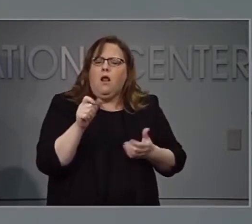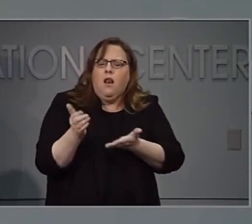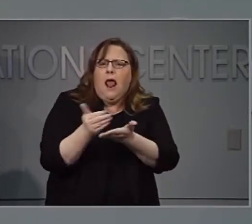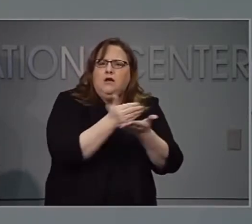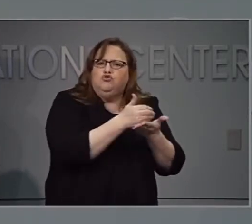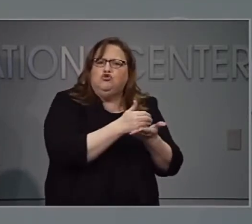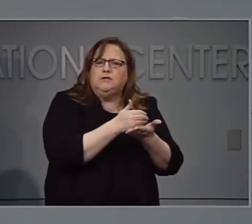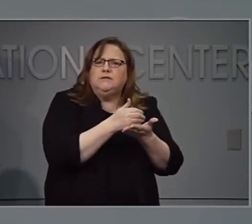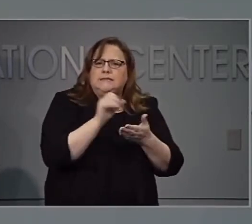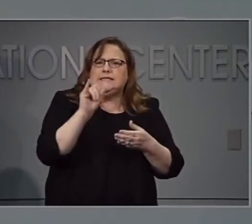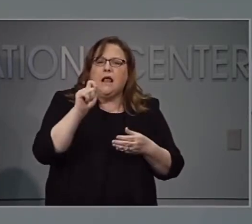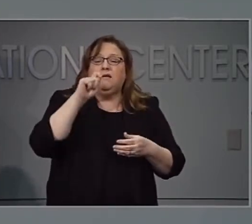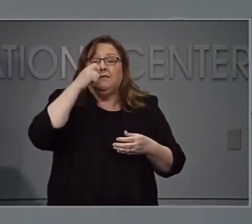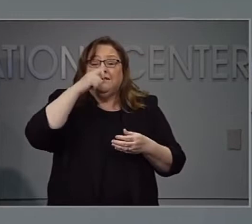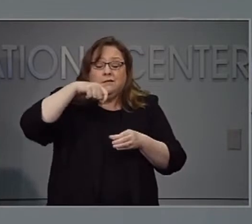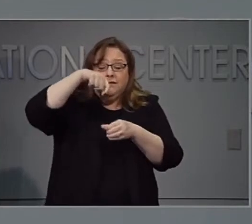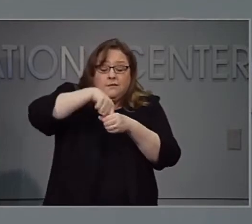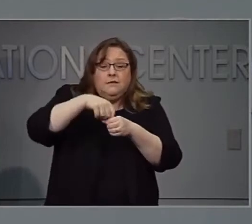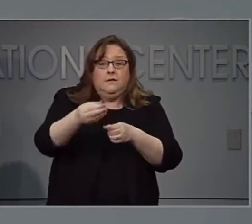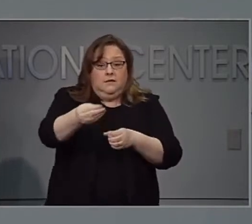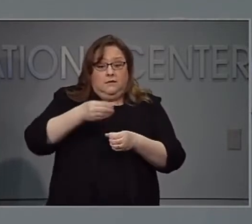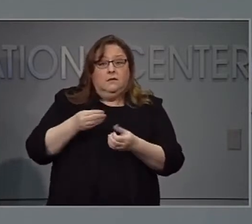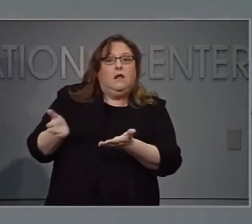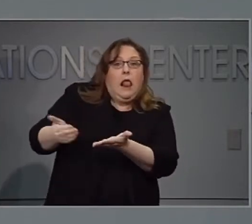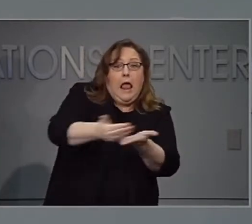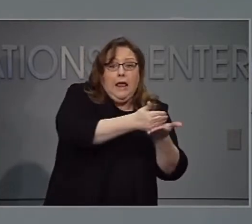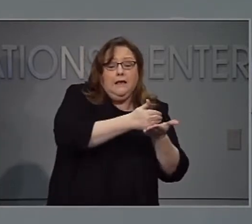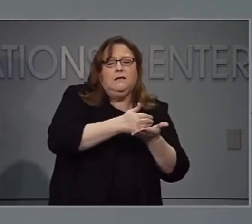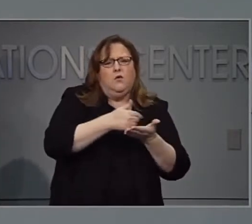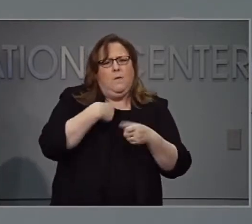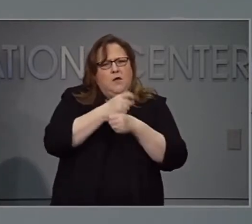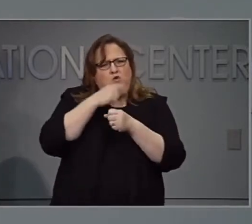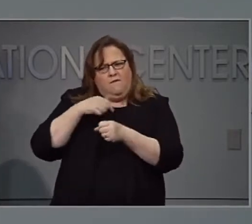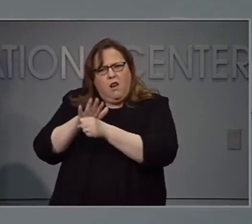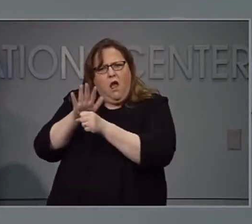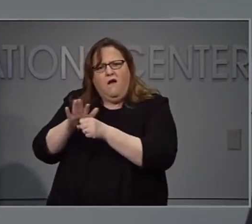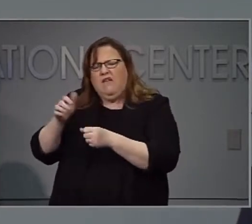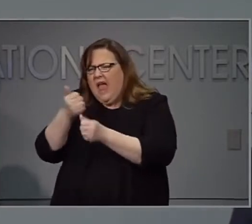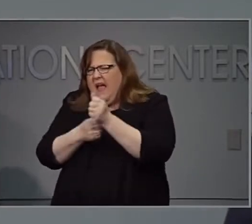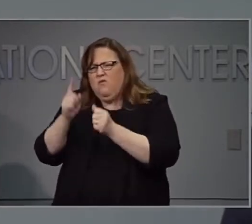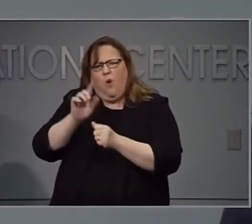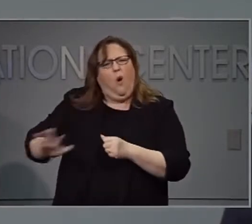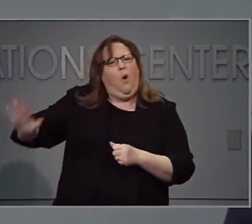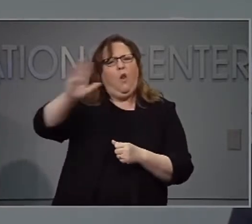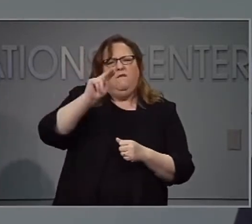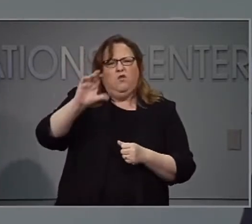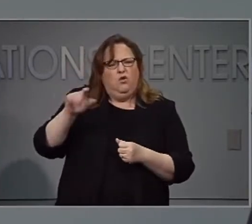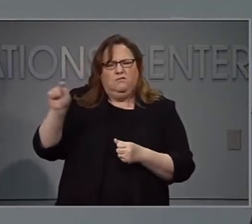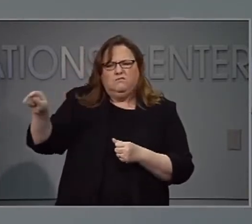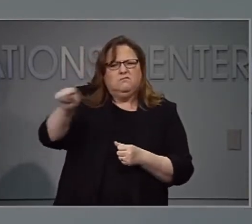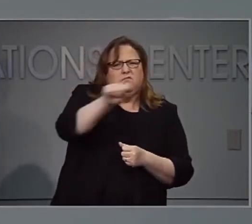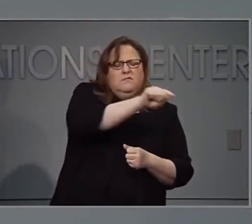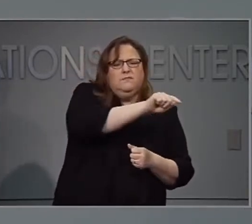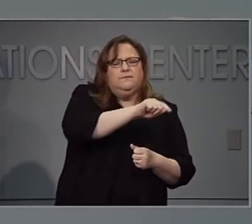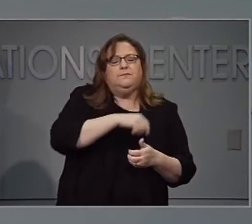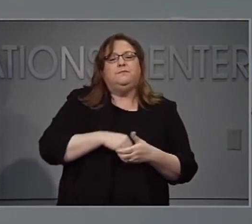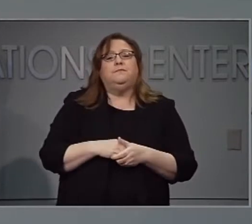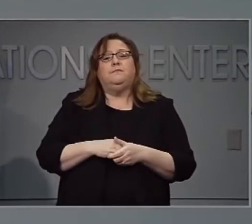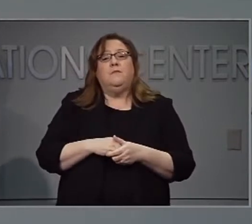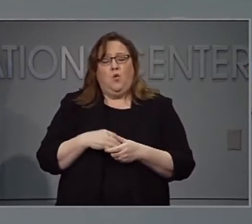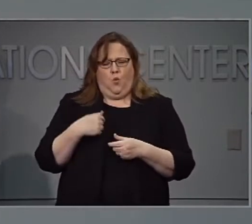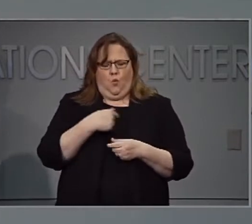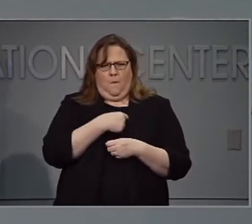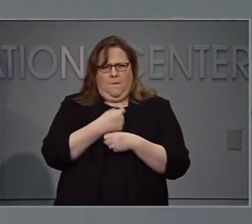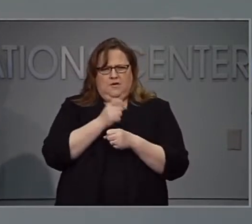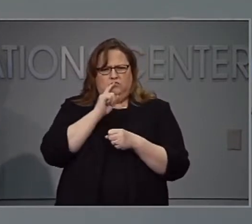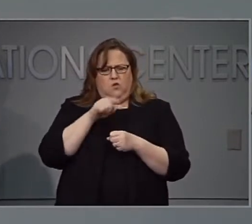there's access in communities all across the state. We want to expand the throughput of testing labs that